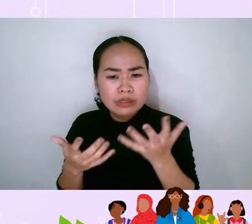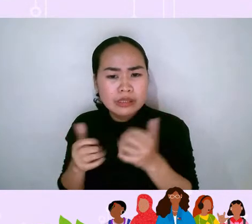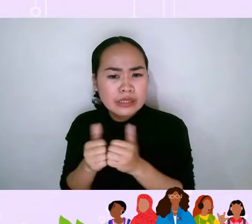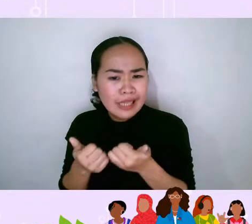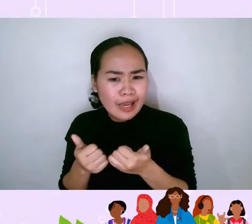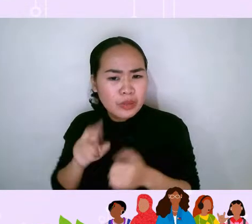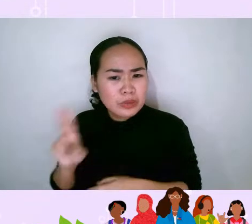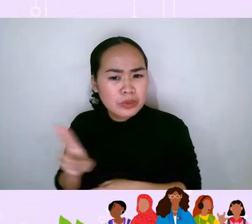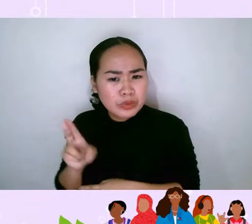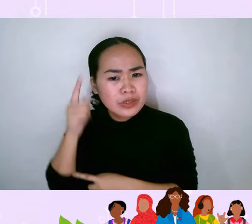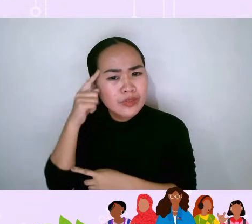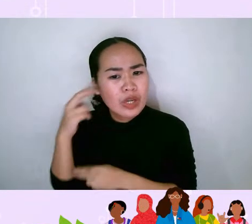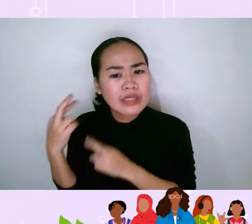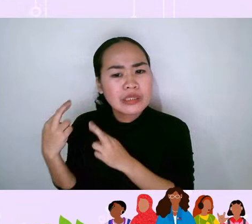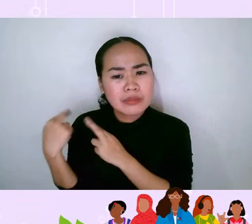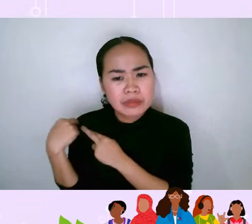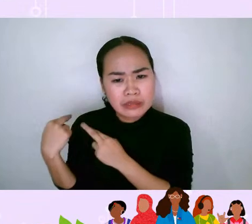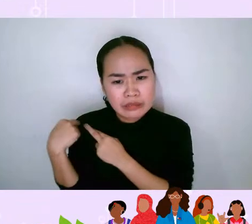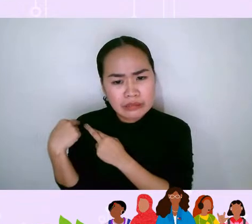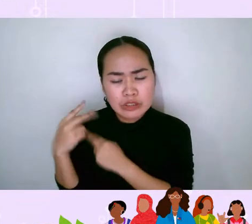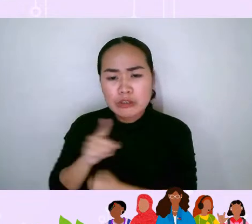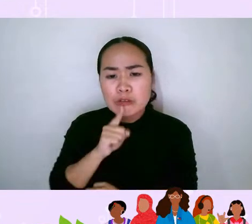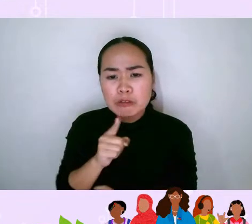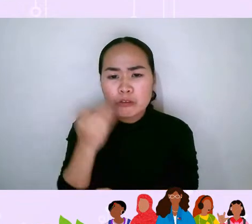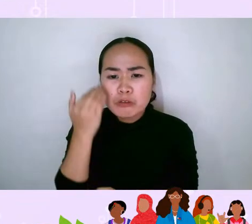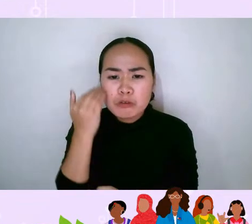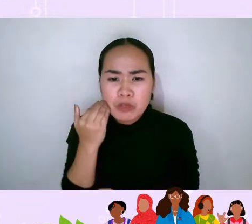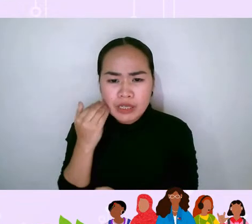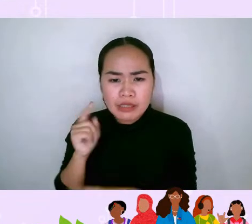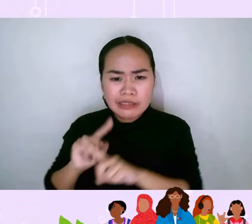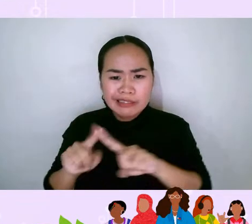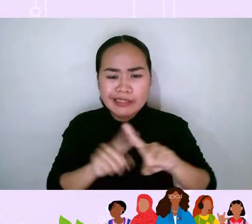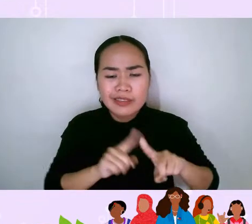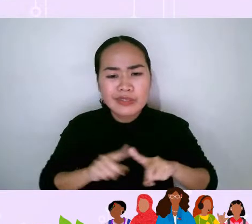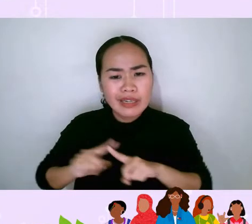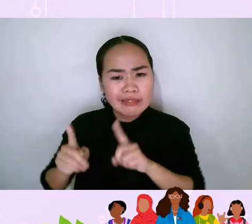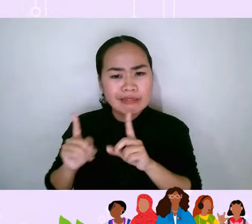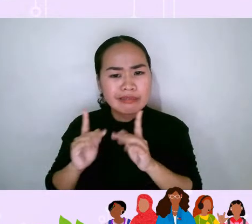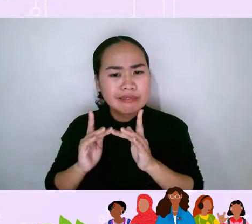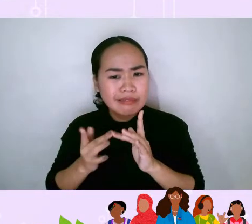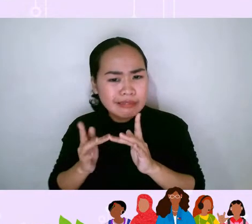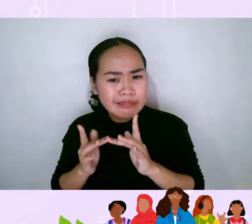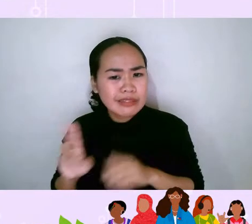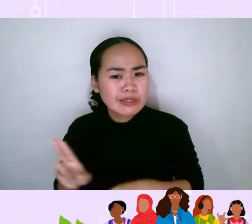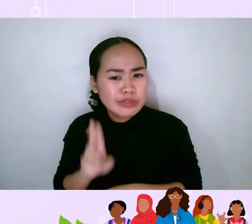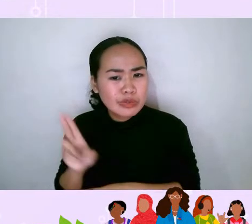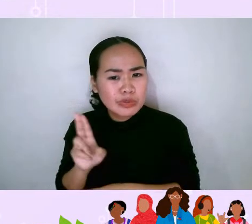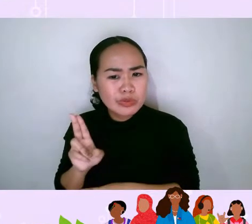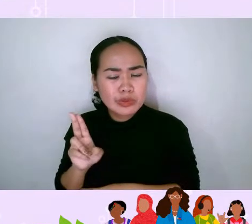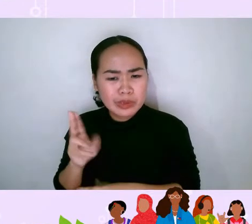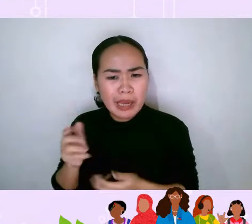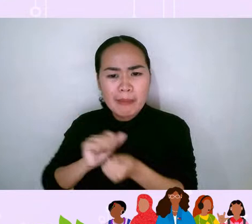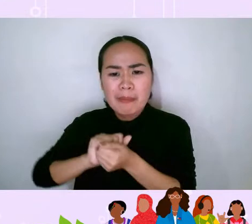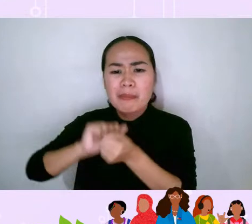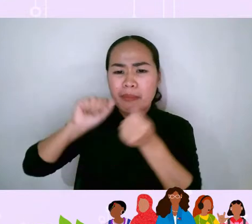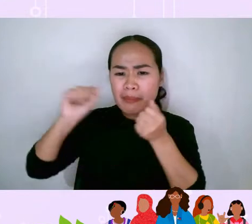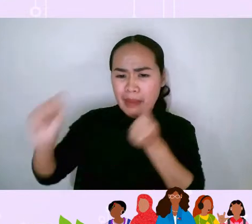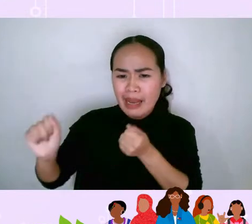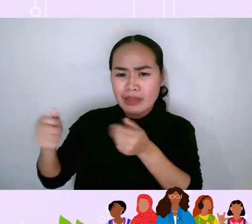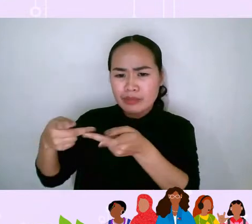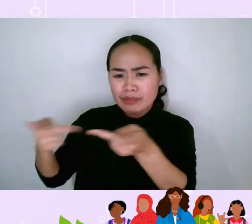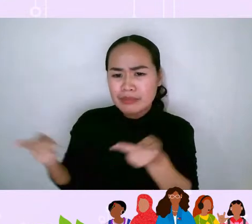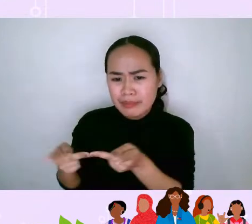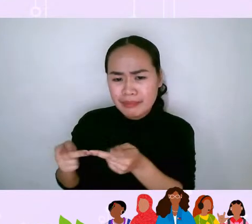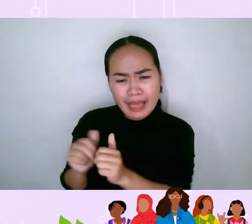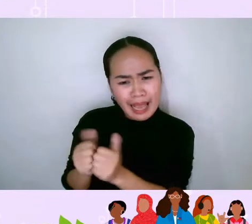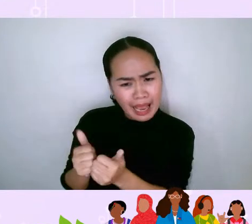responsibility. There's inadequate digital infrastructure that may affect those who are in remote areas. Furthermore,